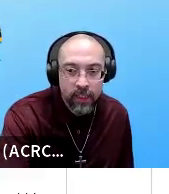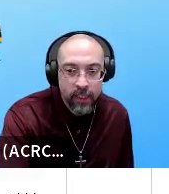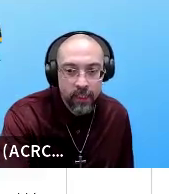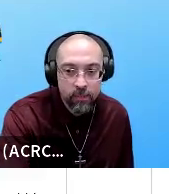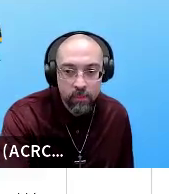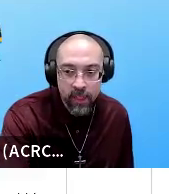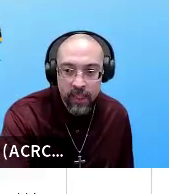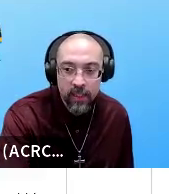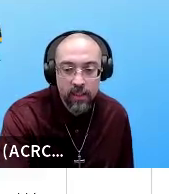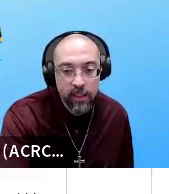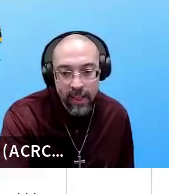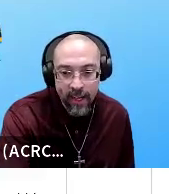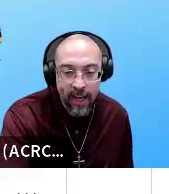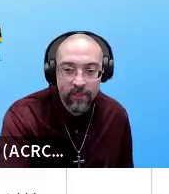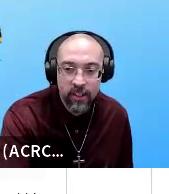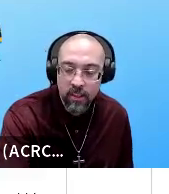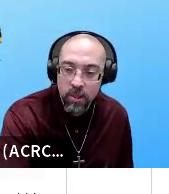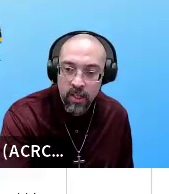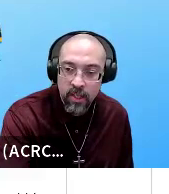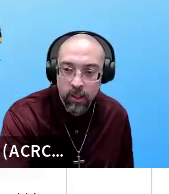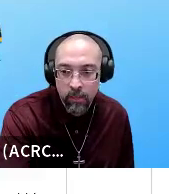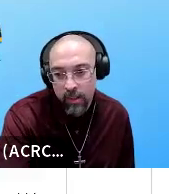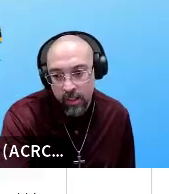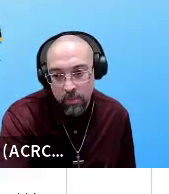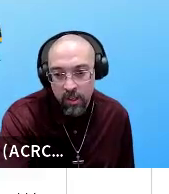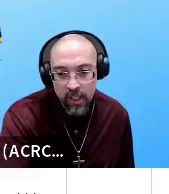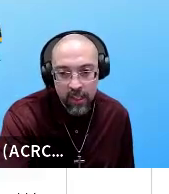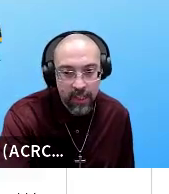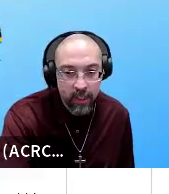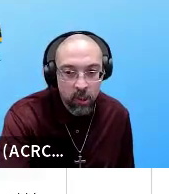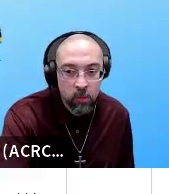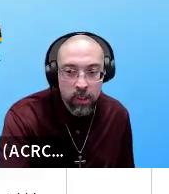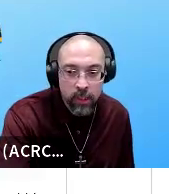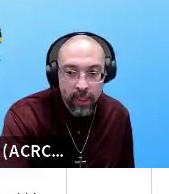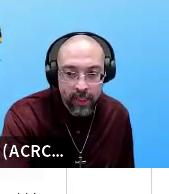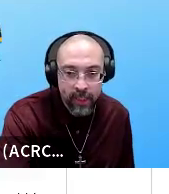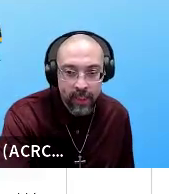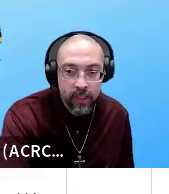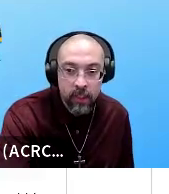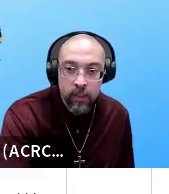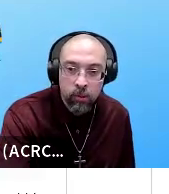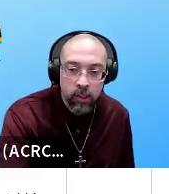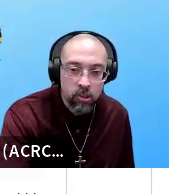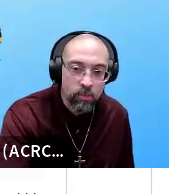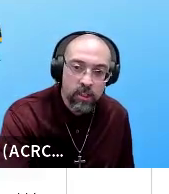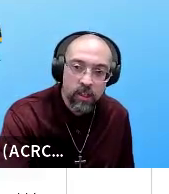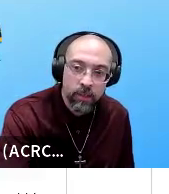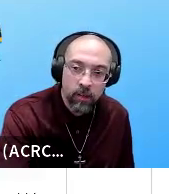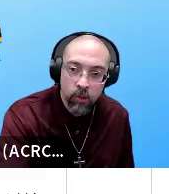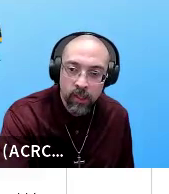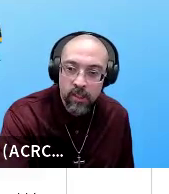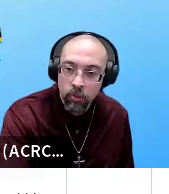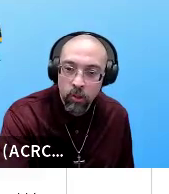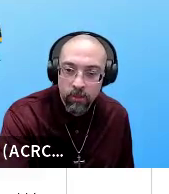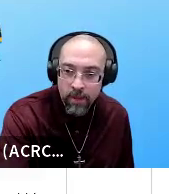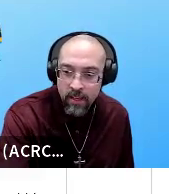online, money that I have in the community while I'm out in the community and at home. And then we're going to also be talking